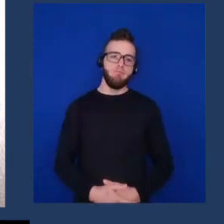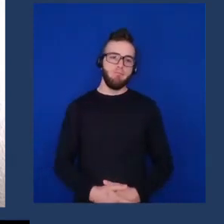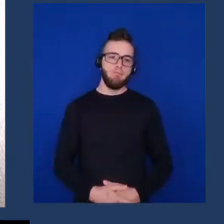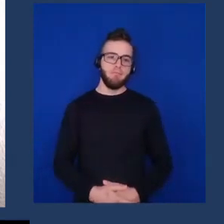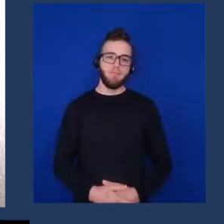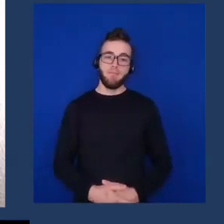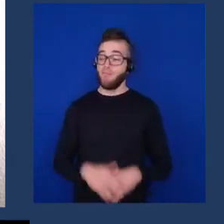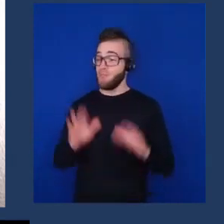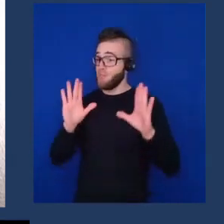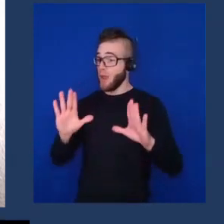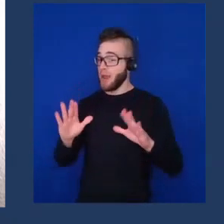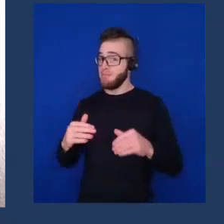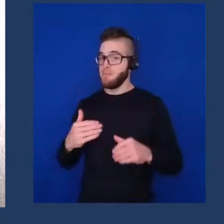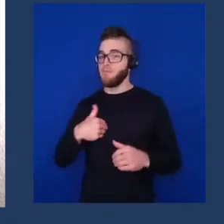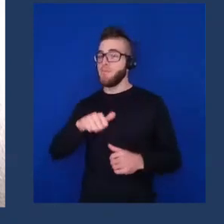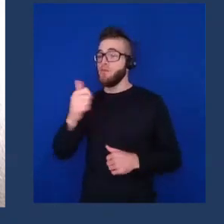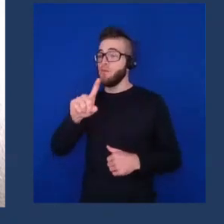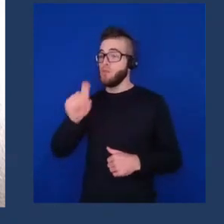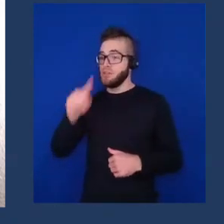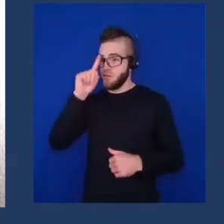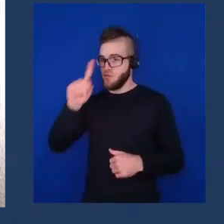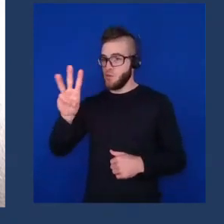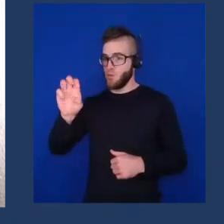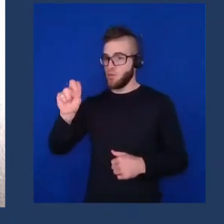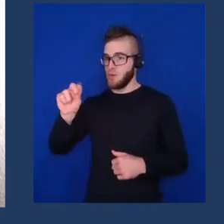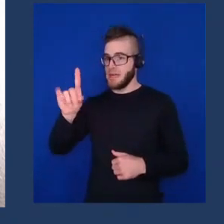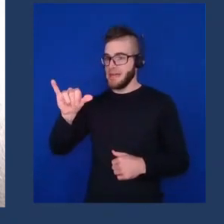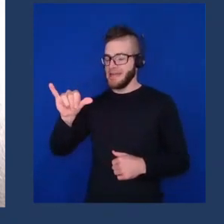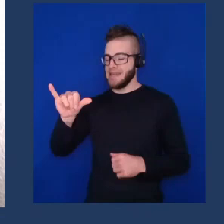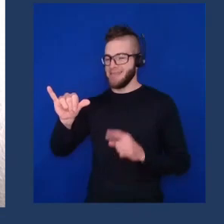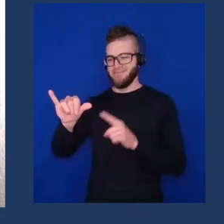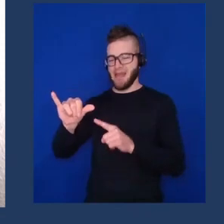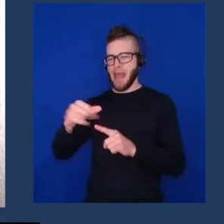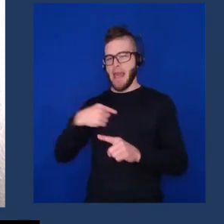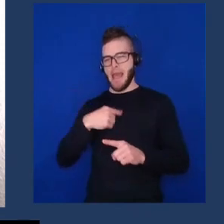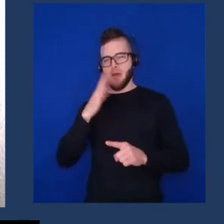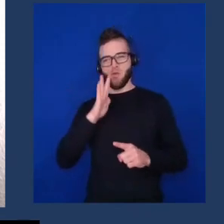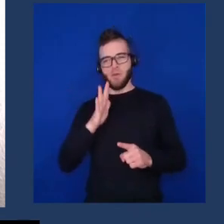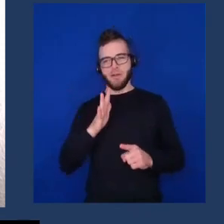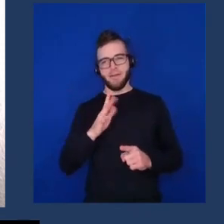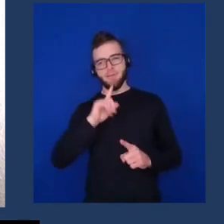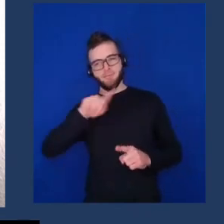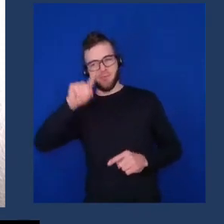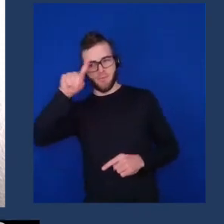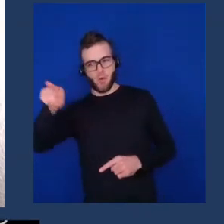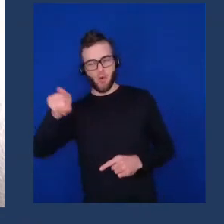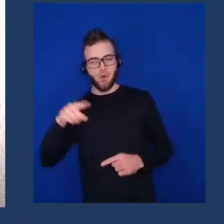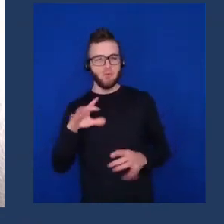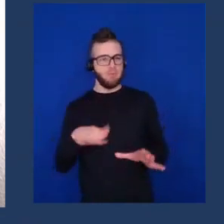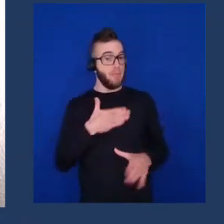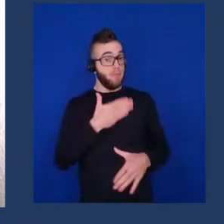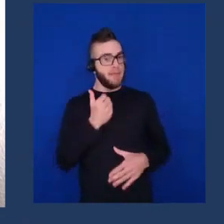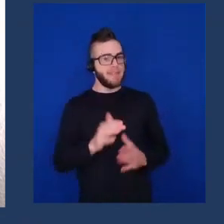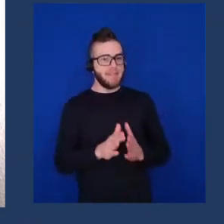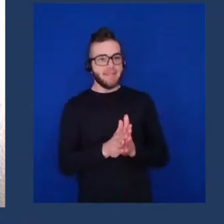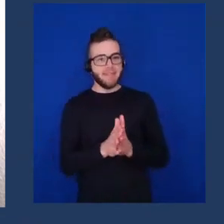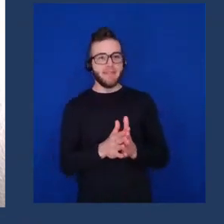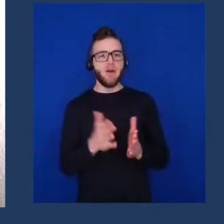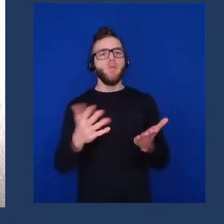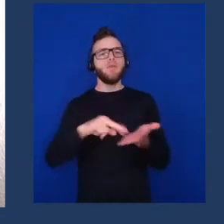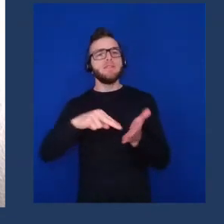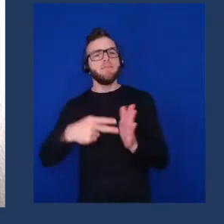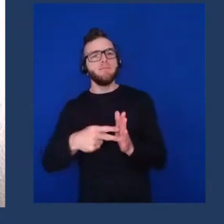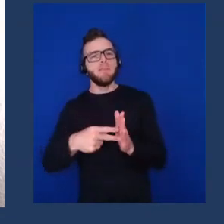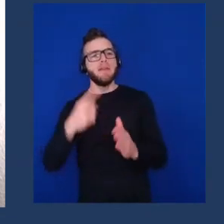question for Wendy, and I'll do my best to represent her on this. What does it mean for AI to be used in a mental health